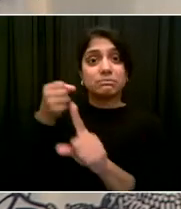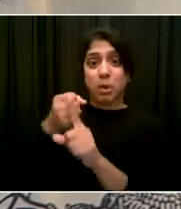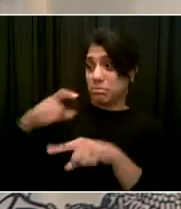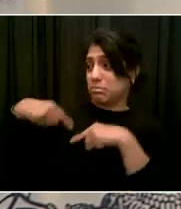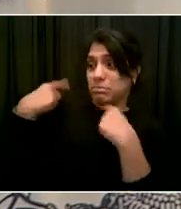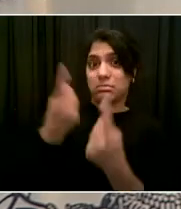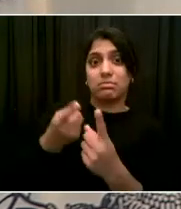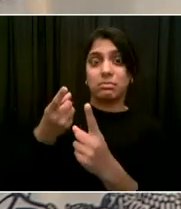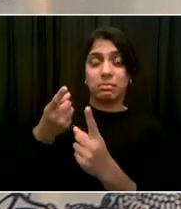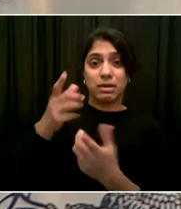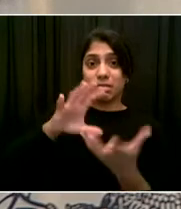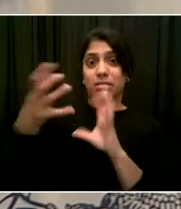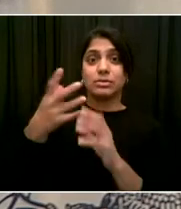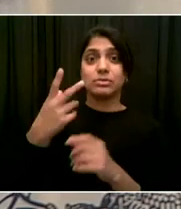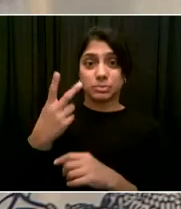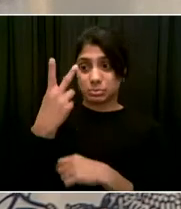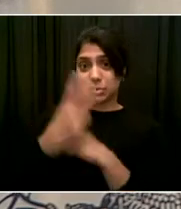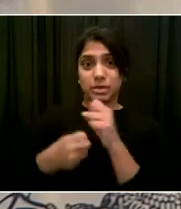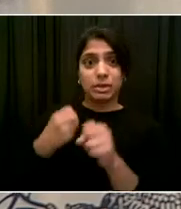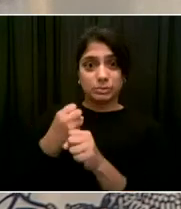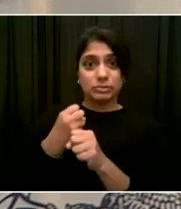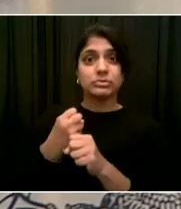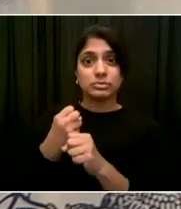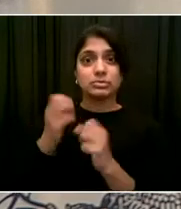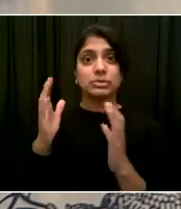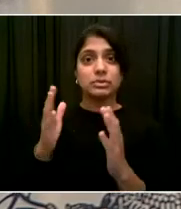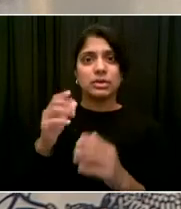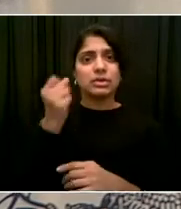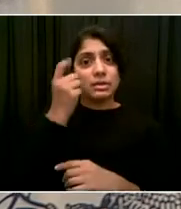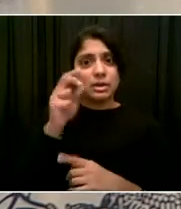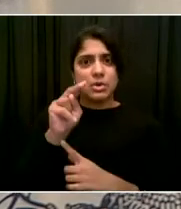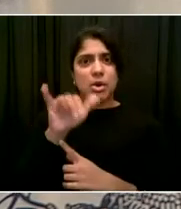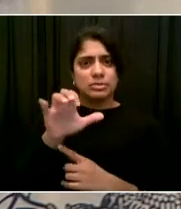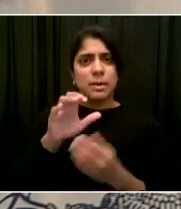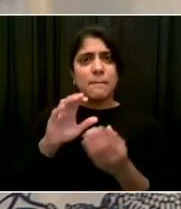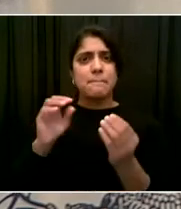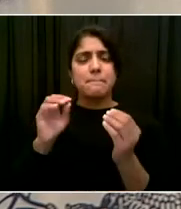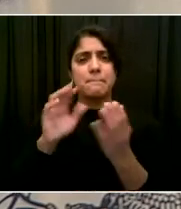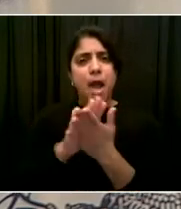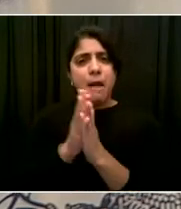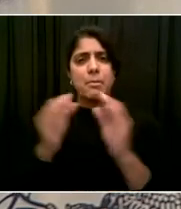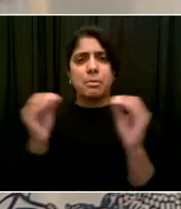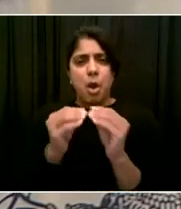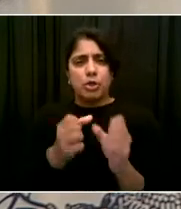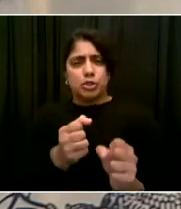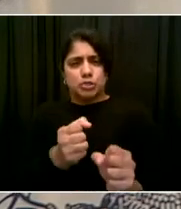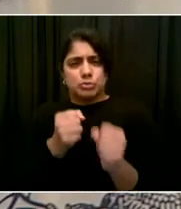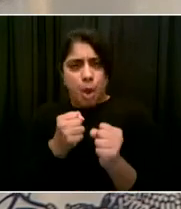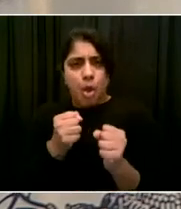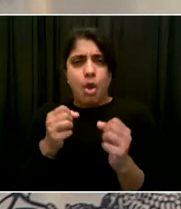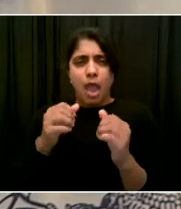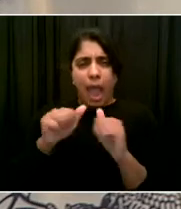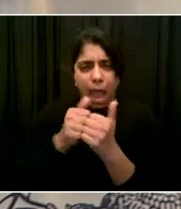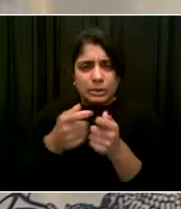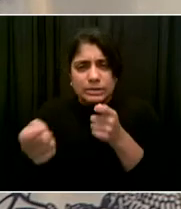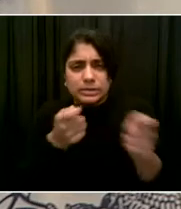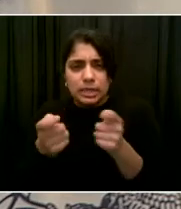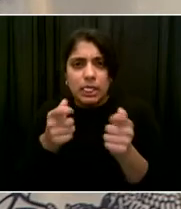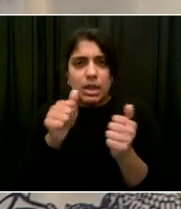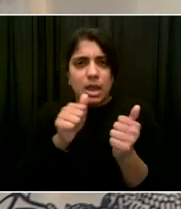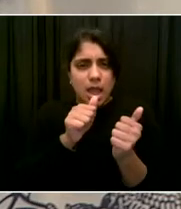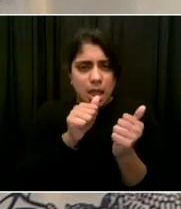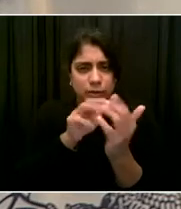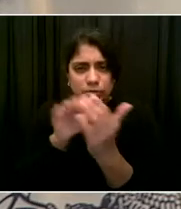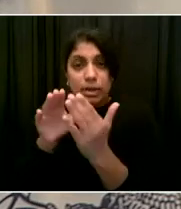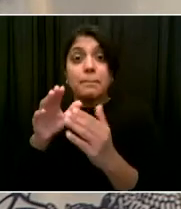a stronger social fabric, a more fair and equal city, but also a stronger economy. You know, in the time I was mayor up to